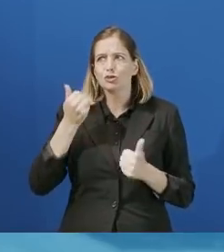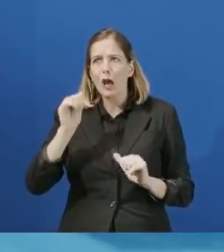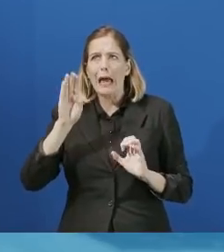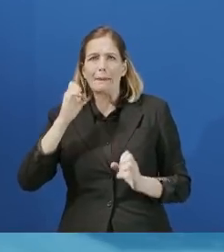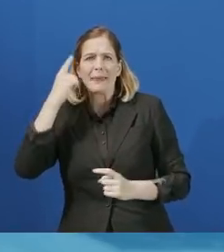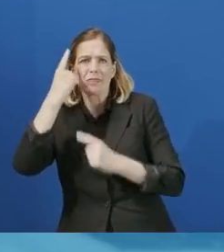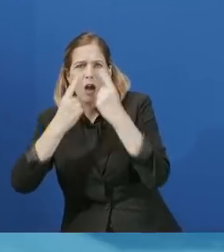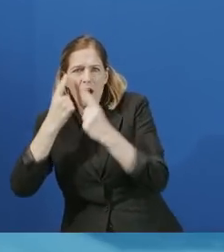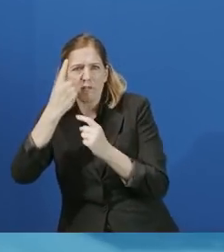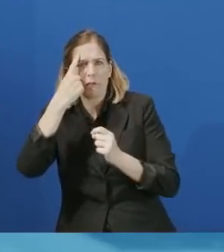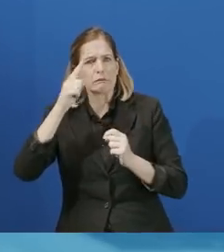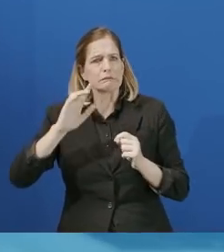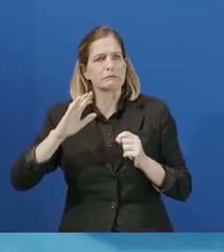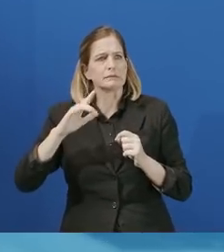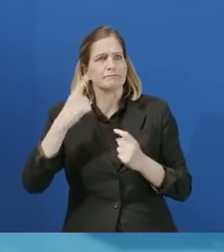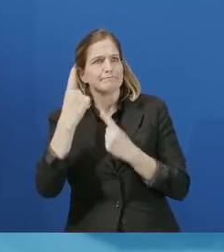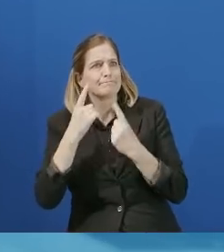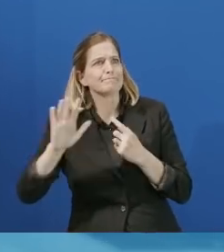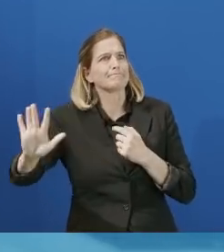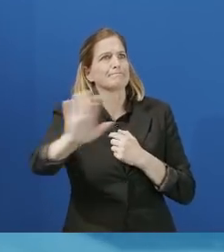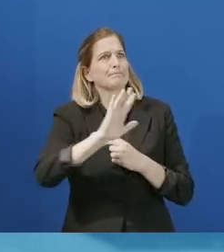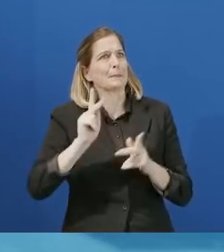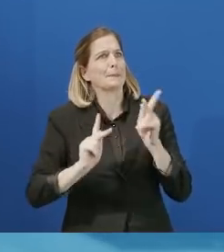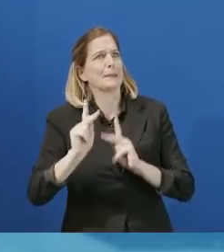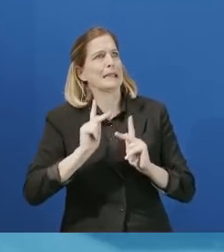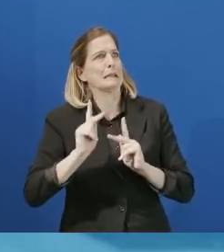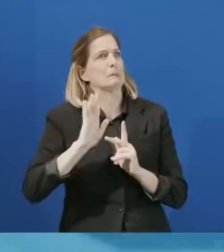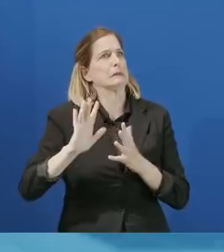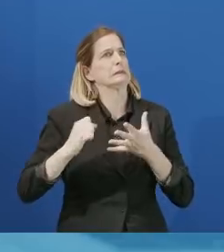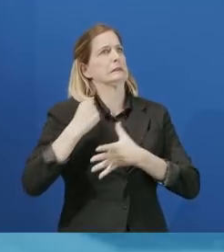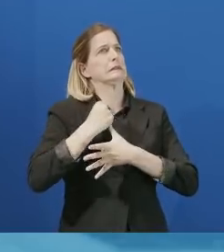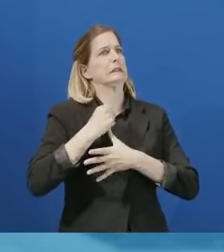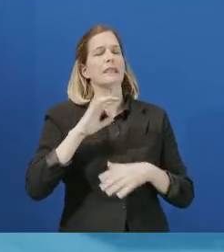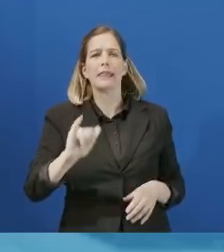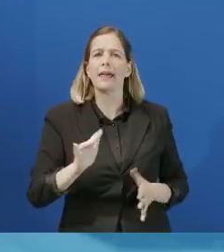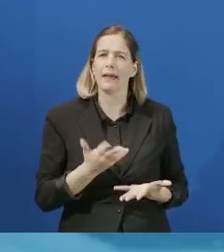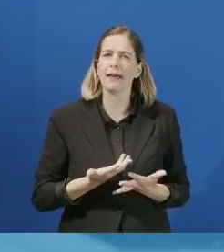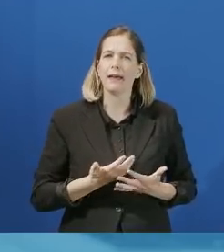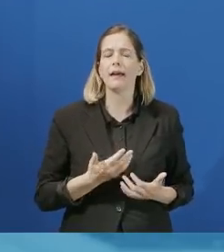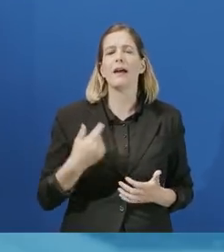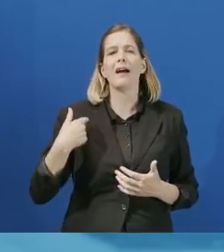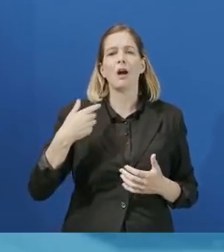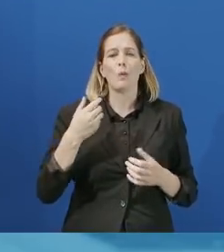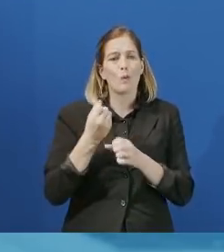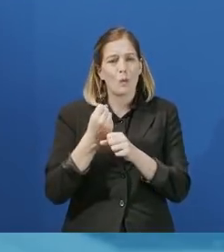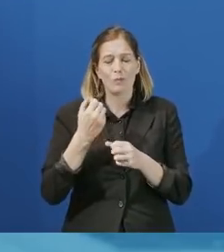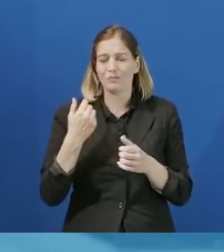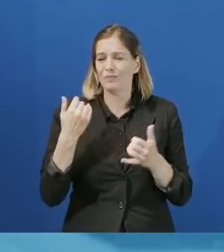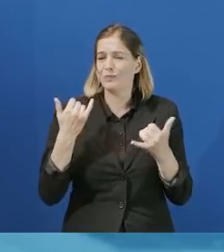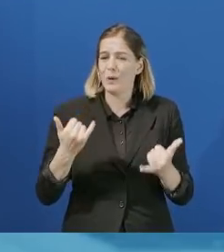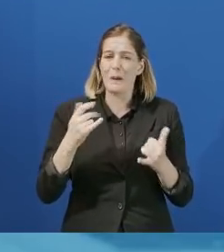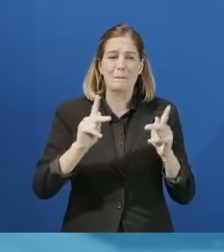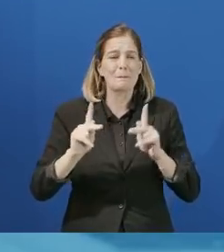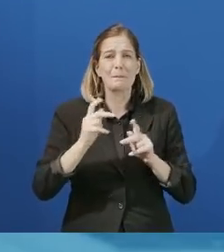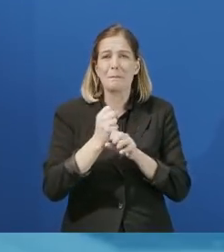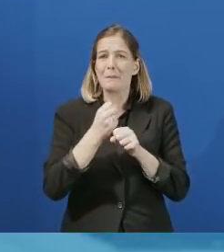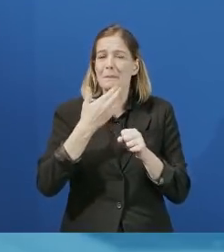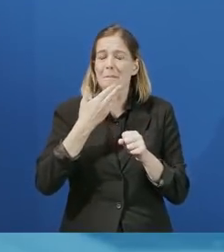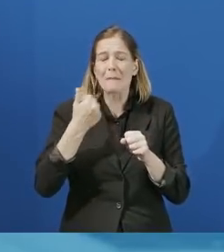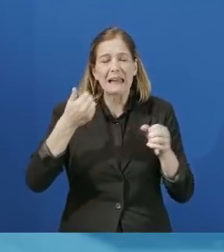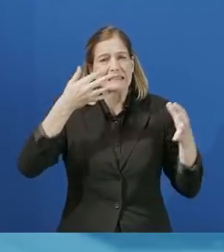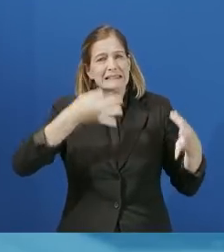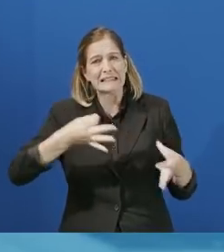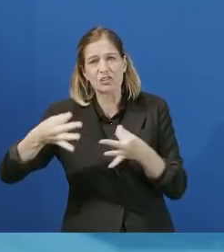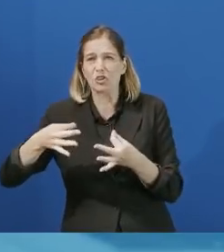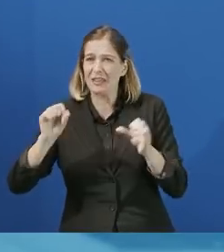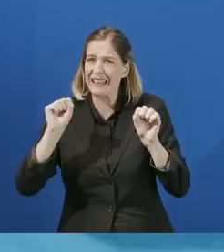was not anticipated. I think people are making the best possible decisions that they can in this environment.